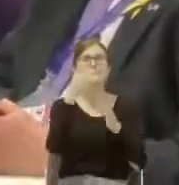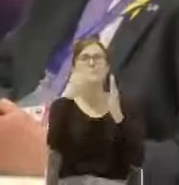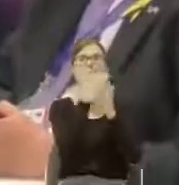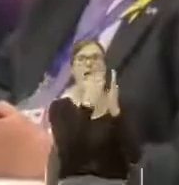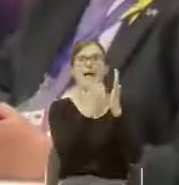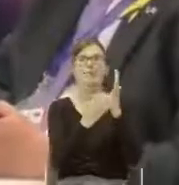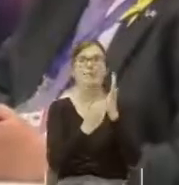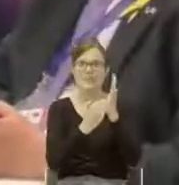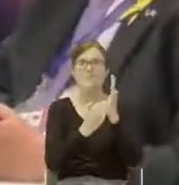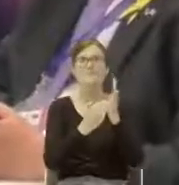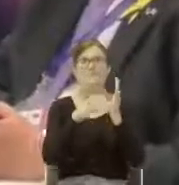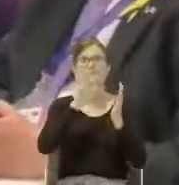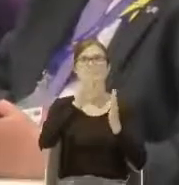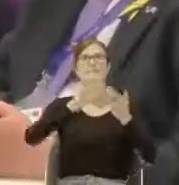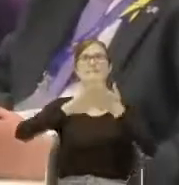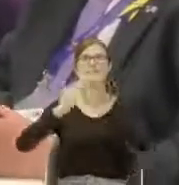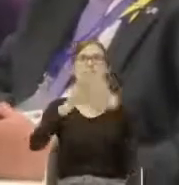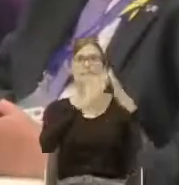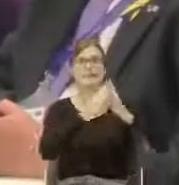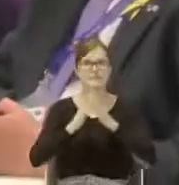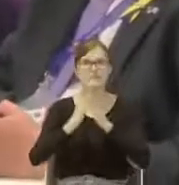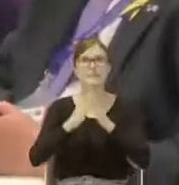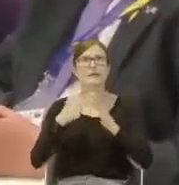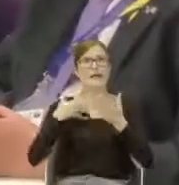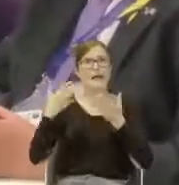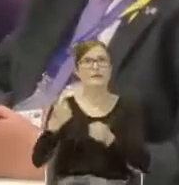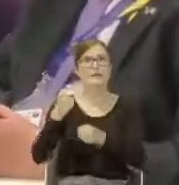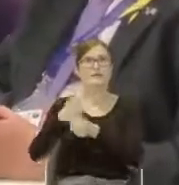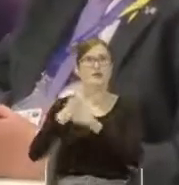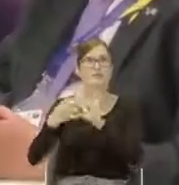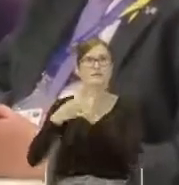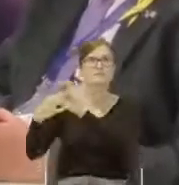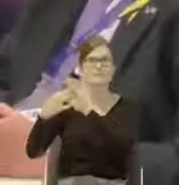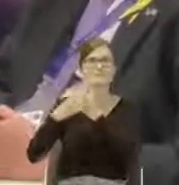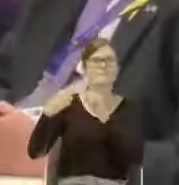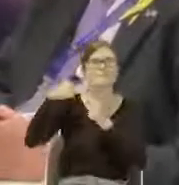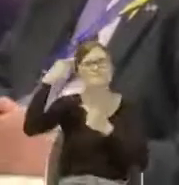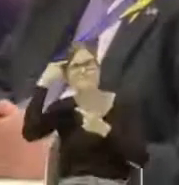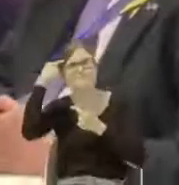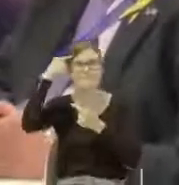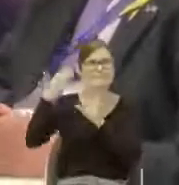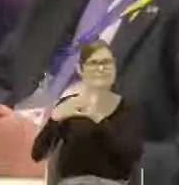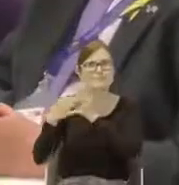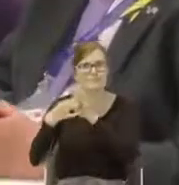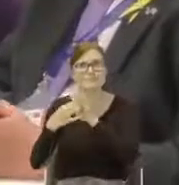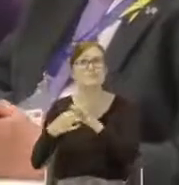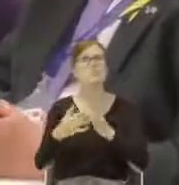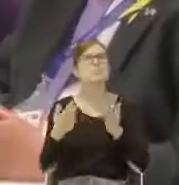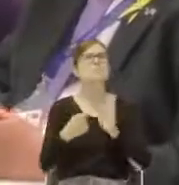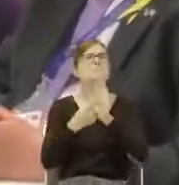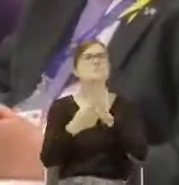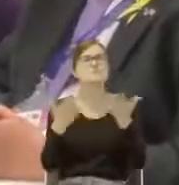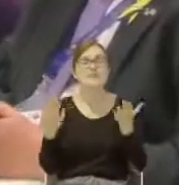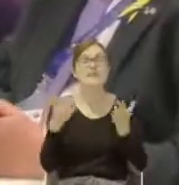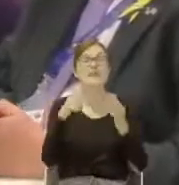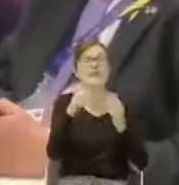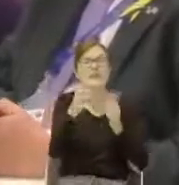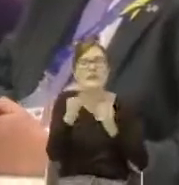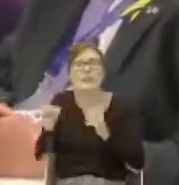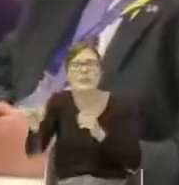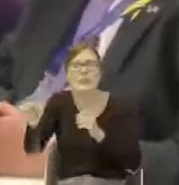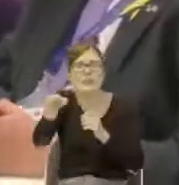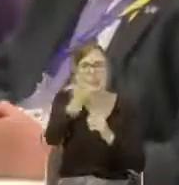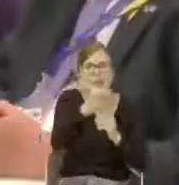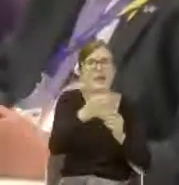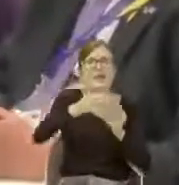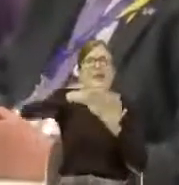of local and regional government as a key actors to deliver on sustainable development. The establishment of